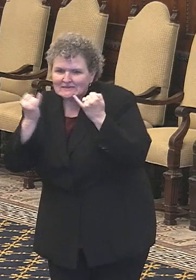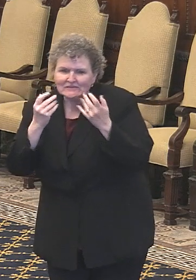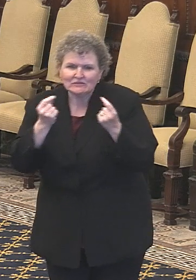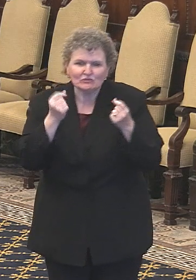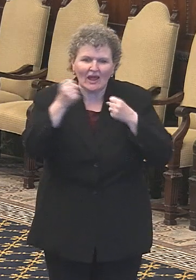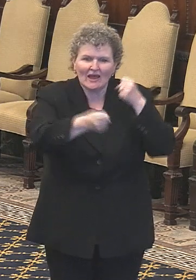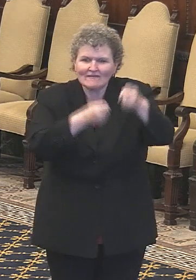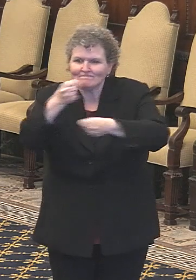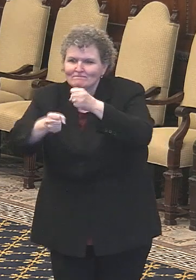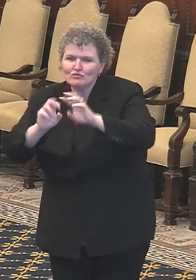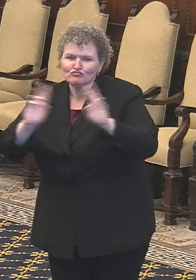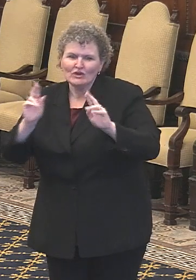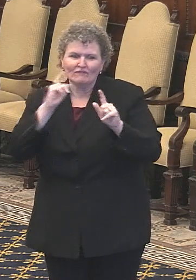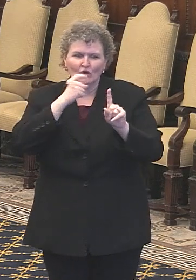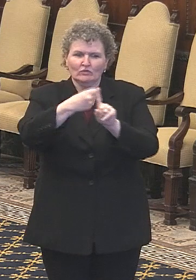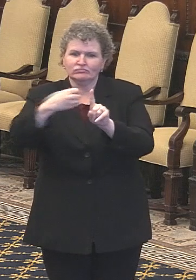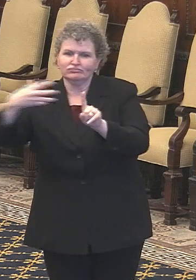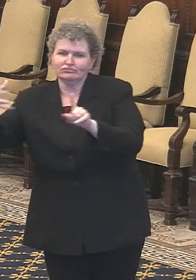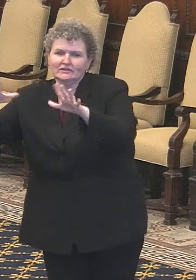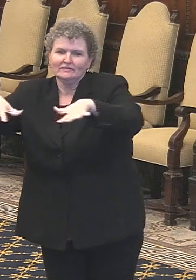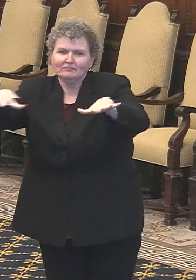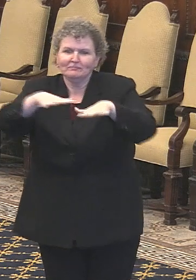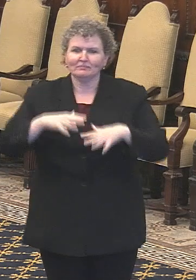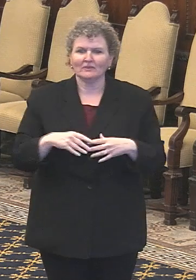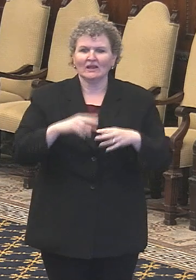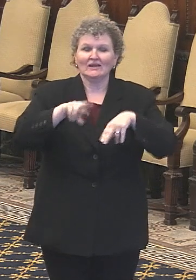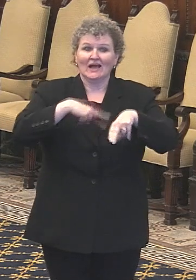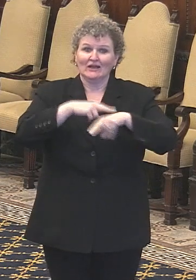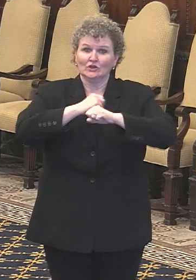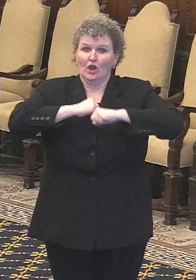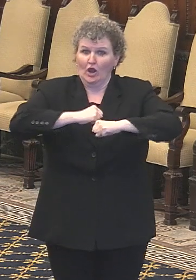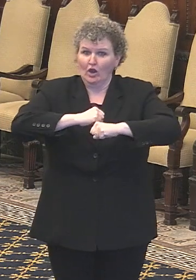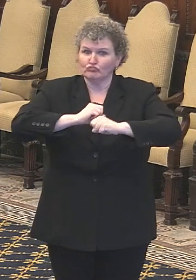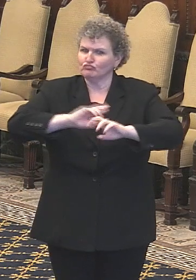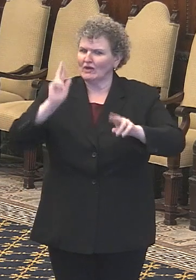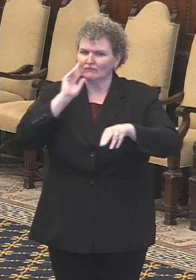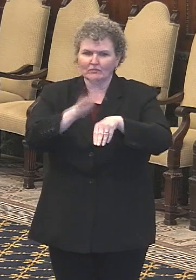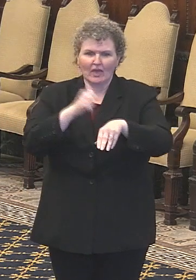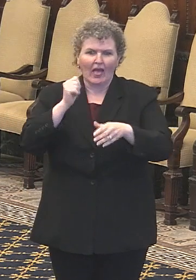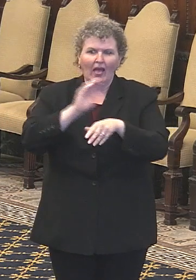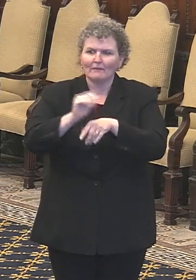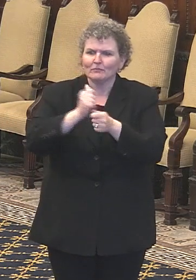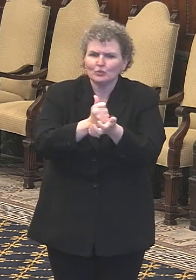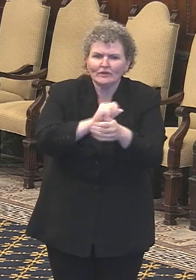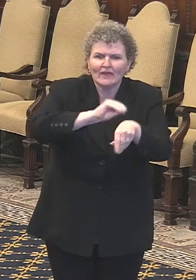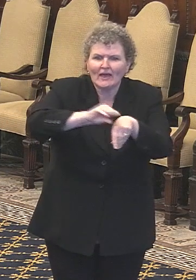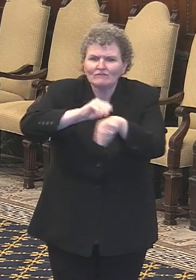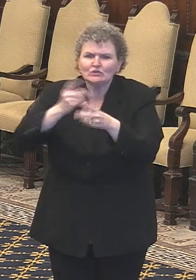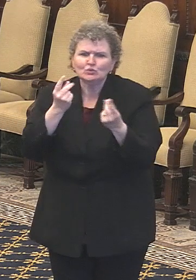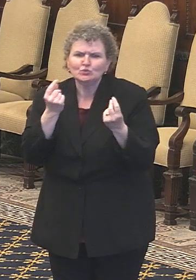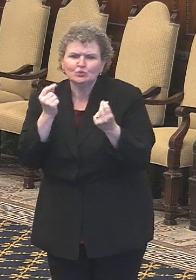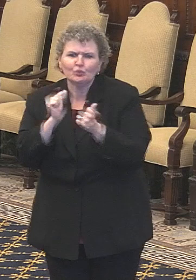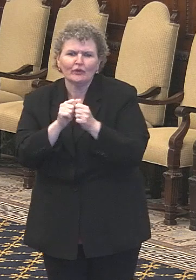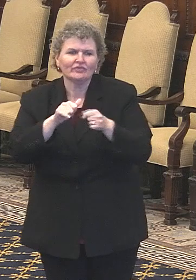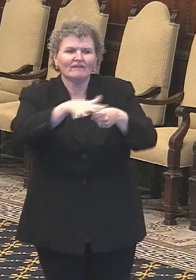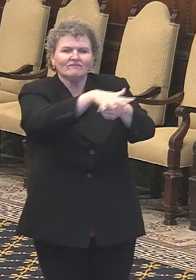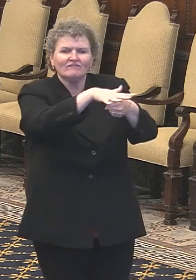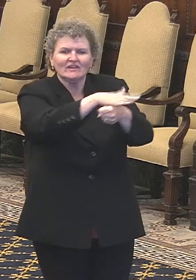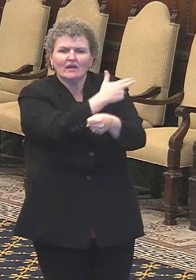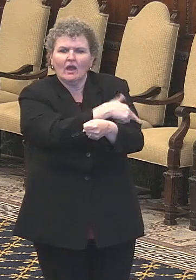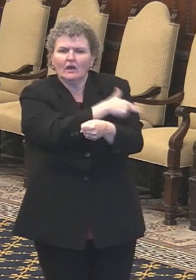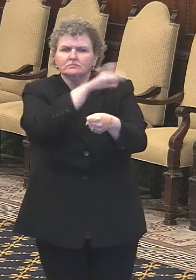hosting members of the National Guard to help advise on best practices for establishing field hospitals. We are grateful to all of our partners,